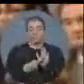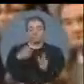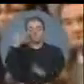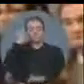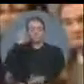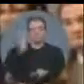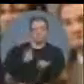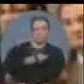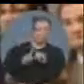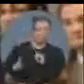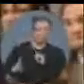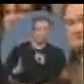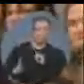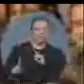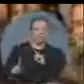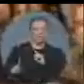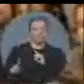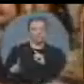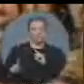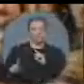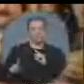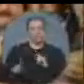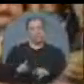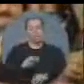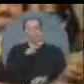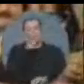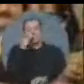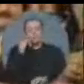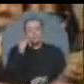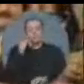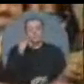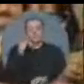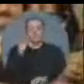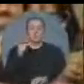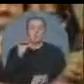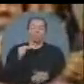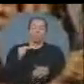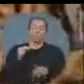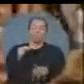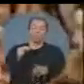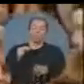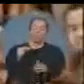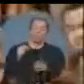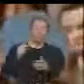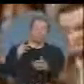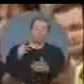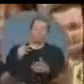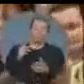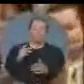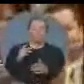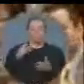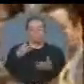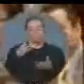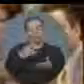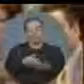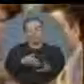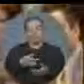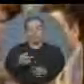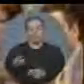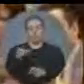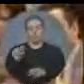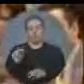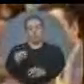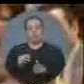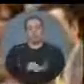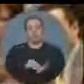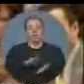they created a centralized gun registry whose costs were running out of control, rather than creating a centralized access to